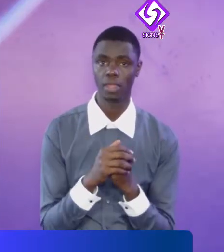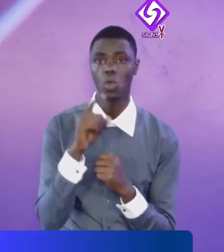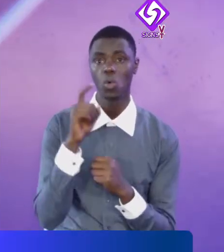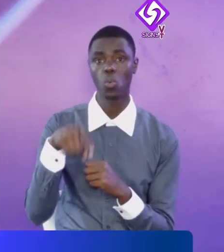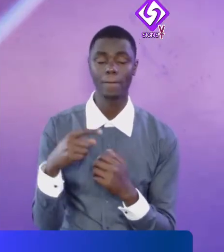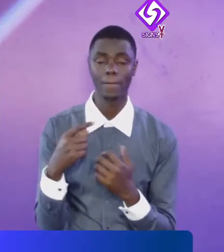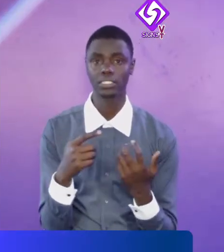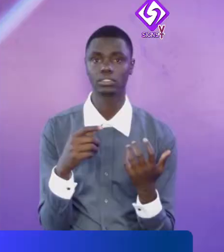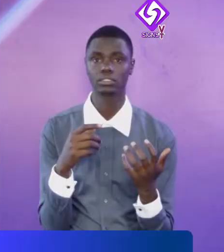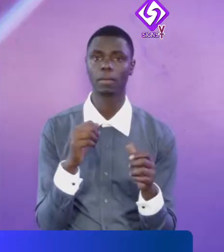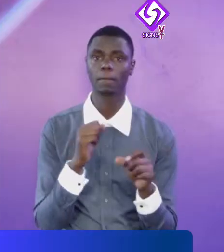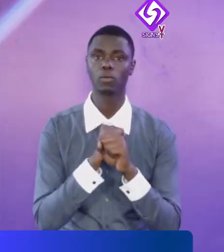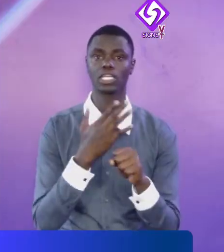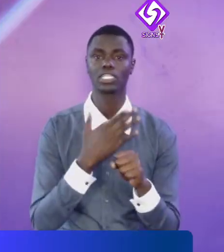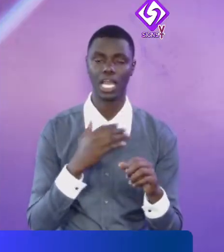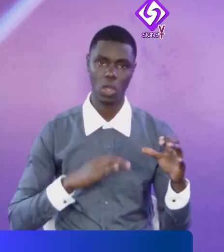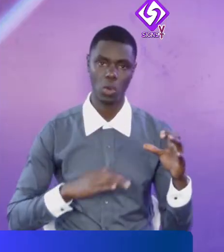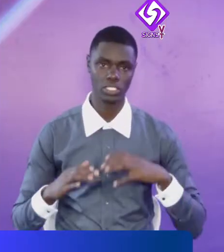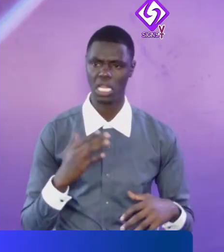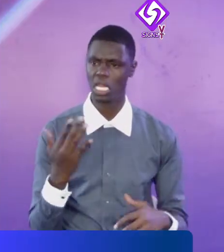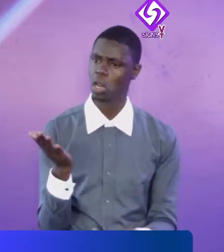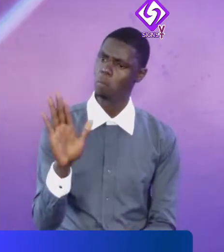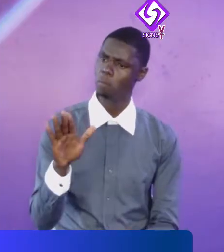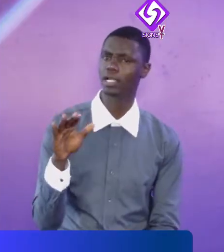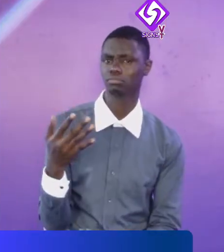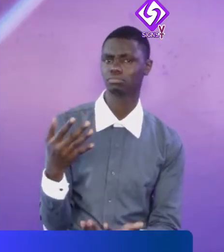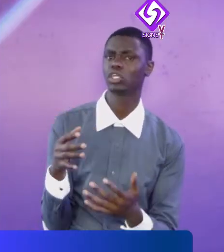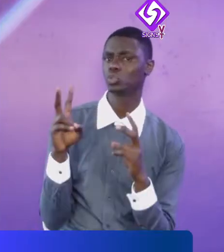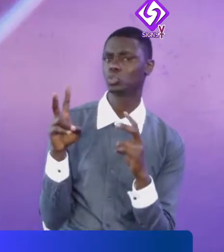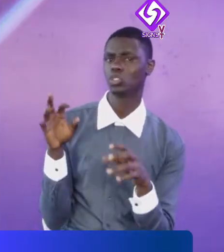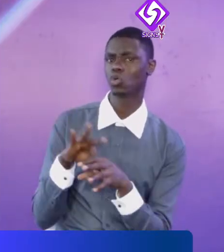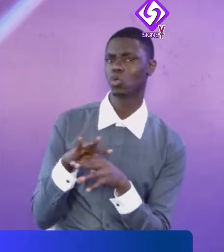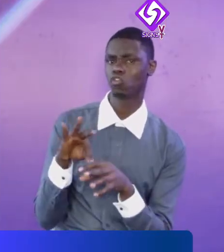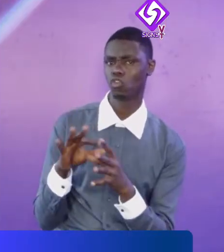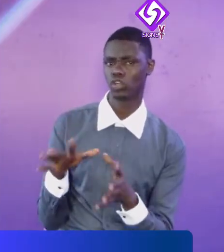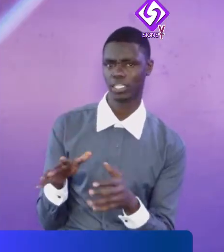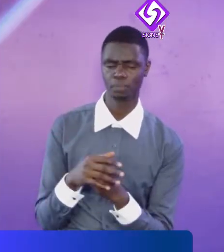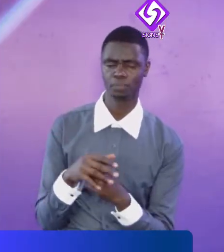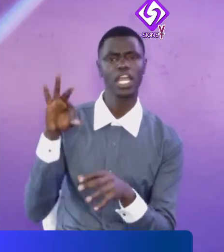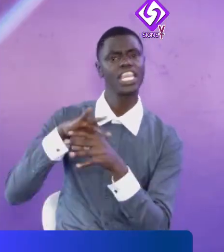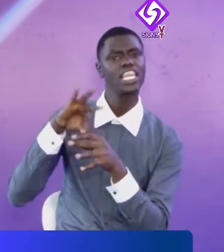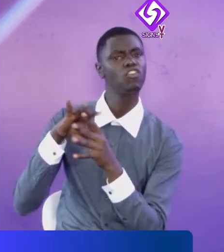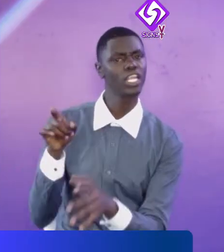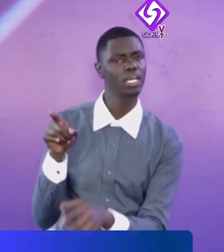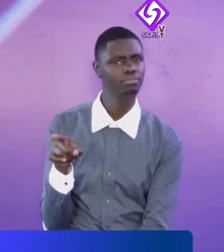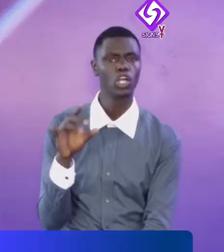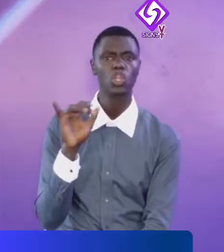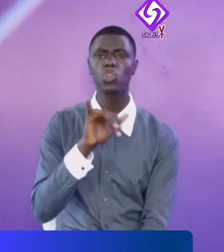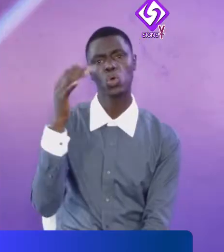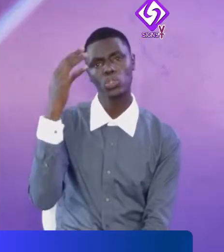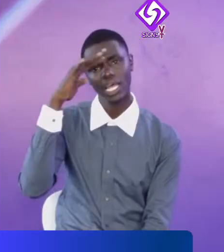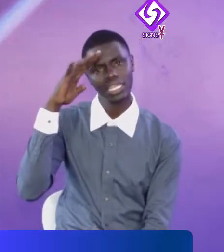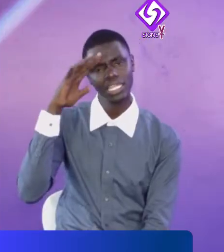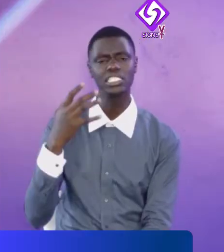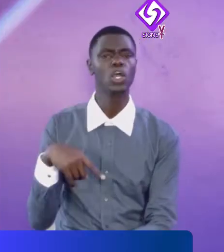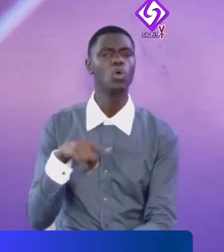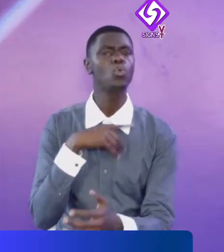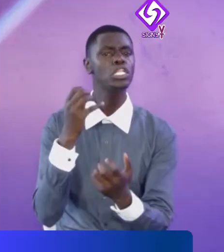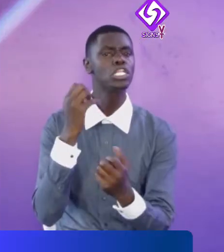protect our citizens. So let's go back to the issue about the voter thing. Yes. So when you talk about the voter thing, those are theories. Now, what do we need to